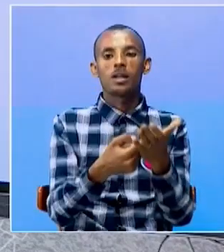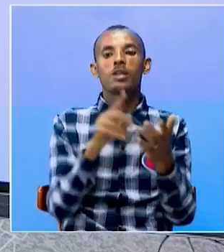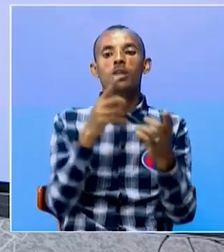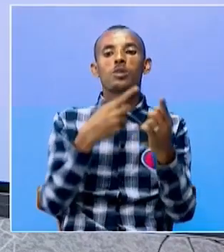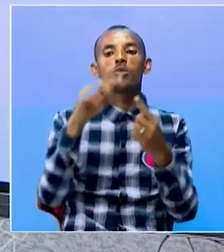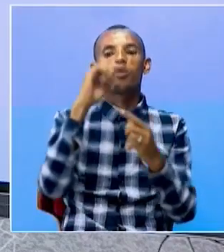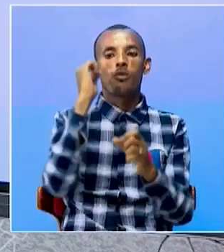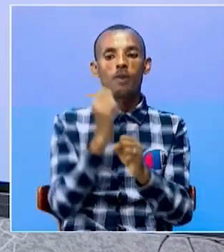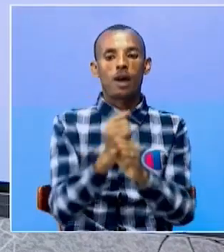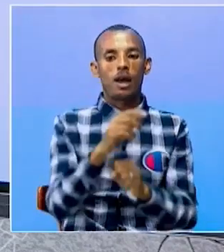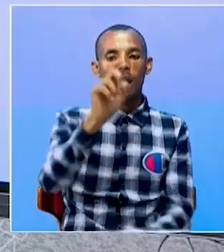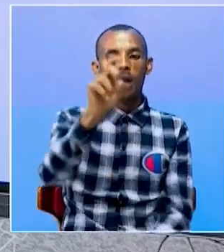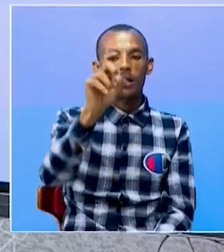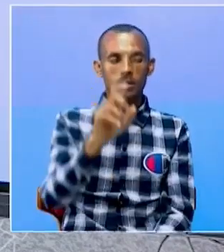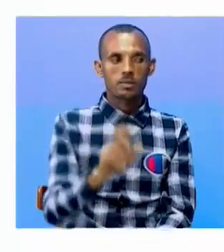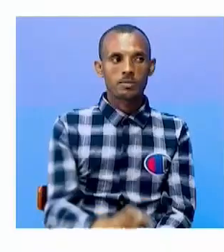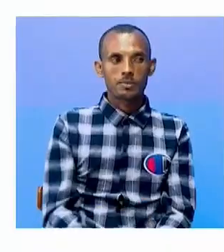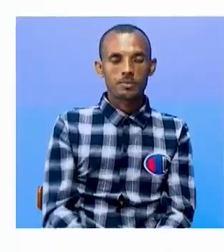find x,